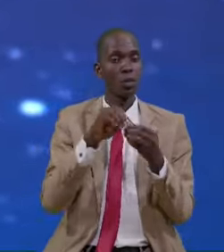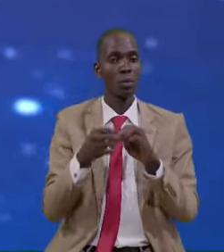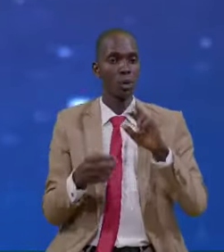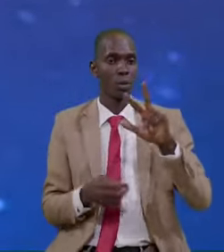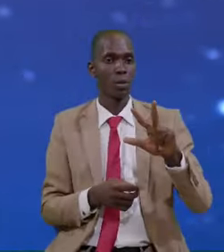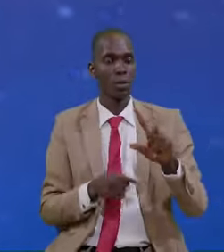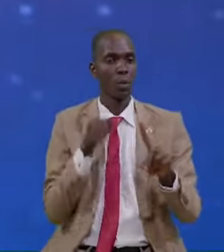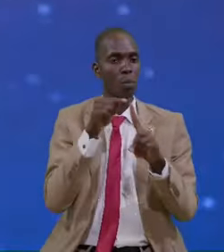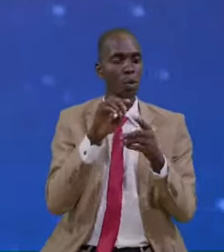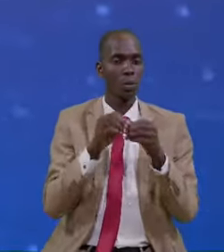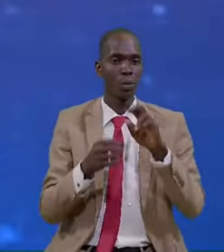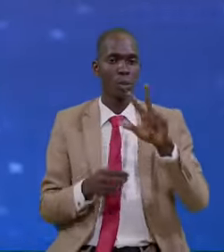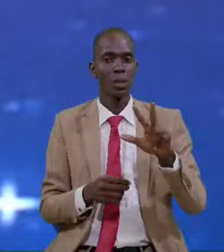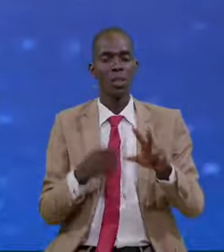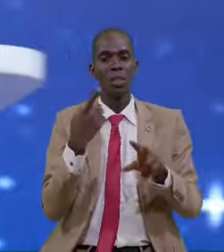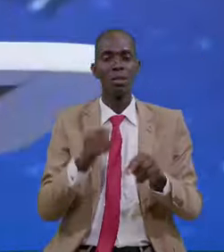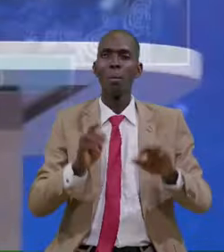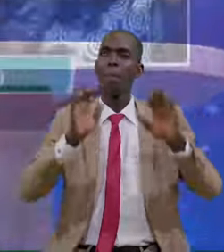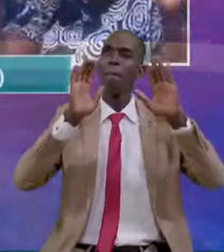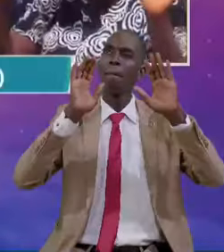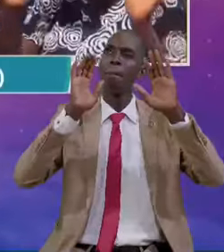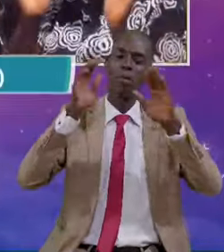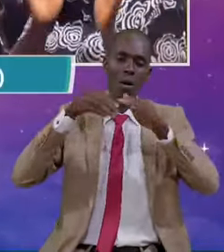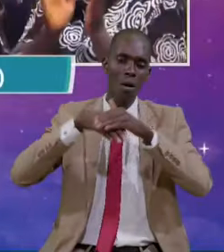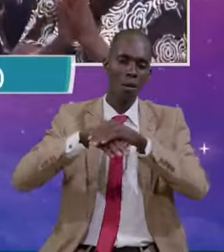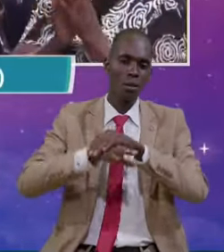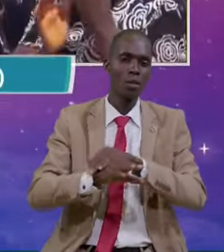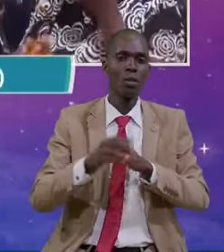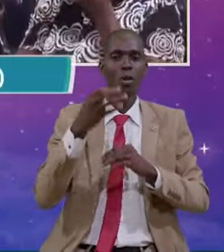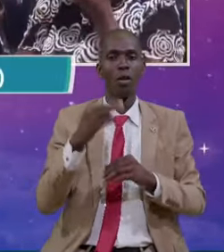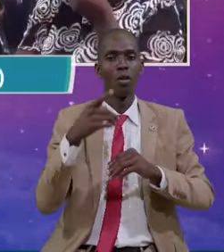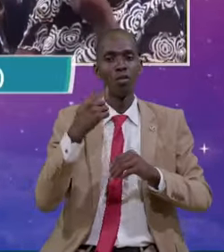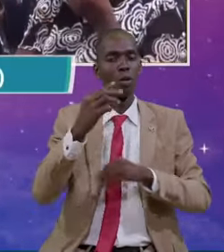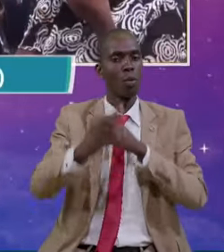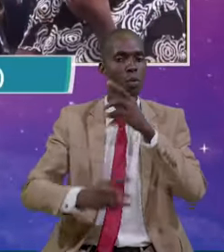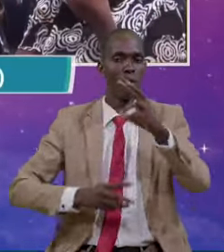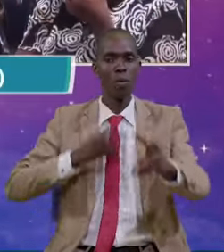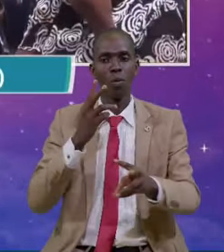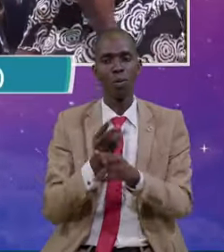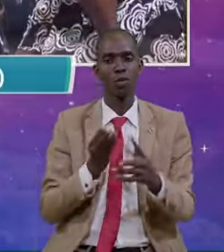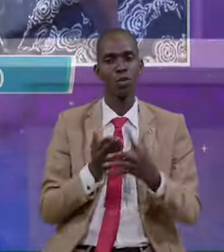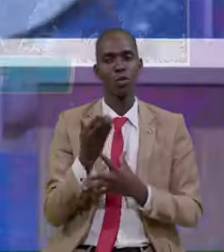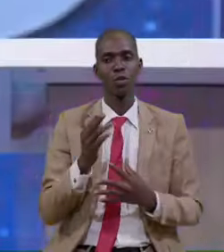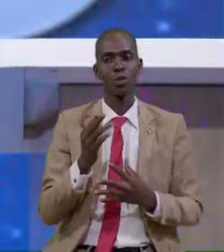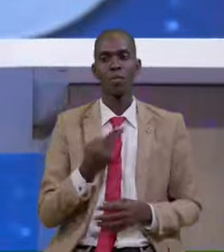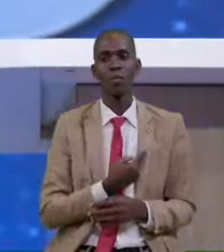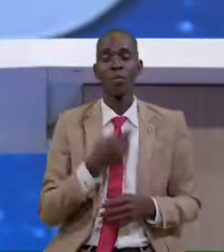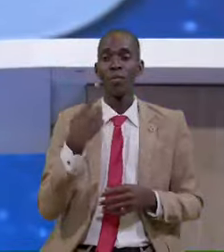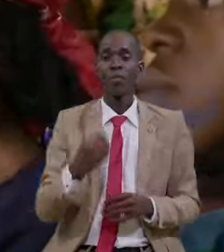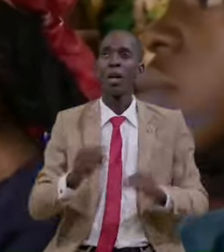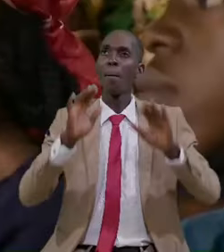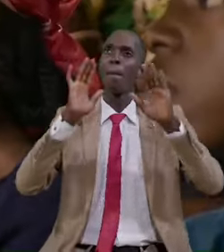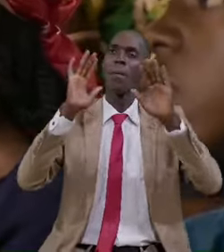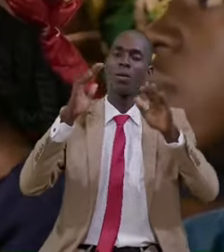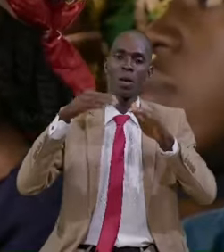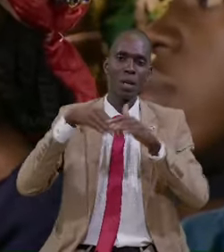the marvelous penetration of the globe through us. The marvelous